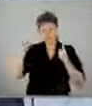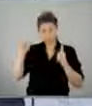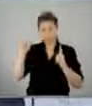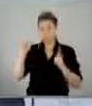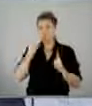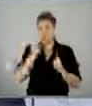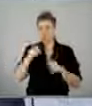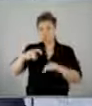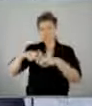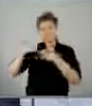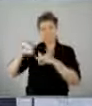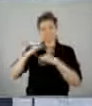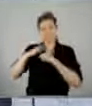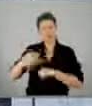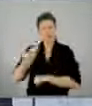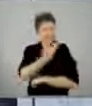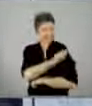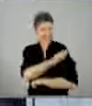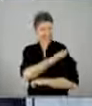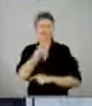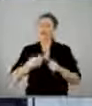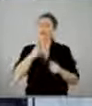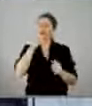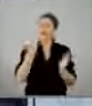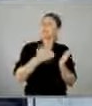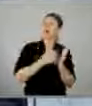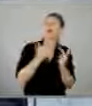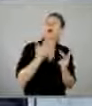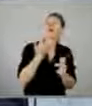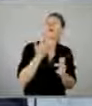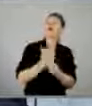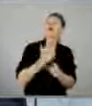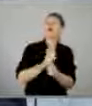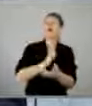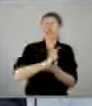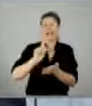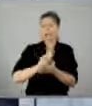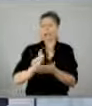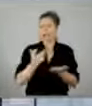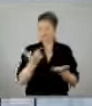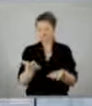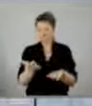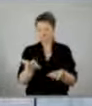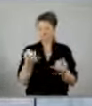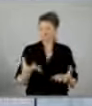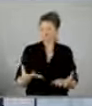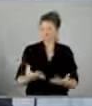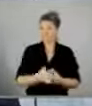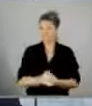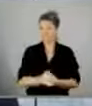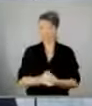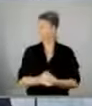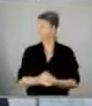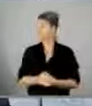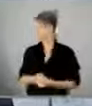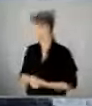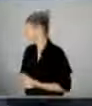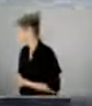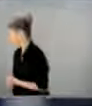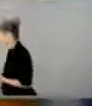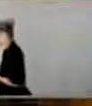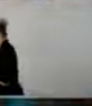and the announcement first? I'm sure there are other issues you'd like to raise and we can address those then. So on the vaccine, David. Science, and possibly Professor Skerritt could answer